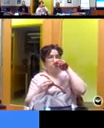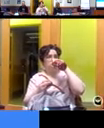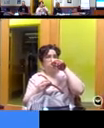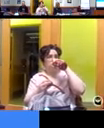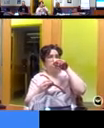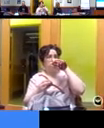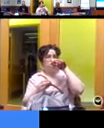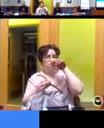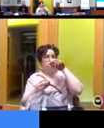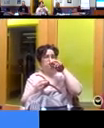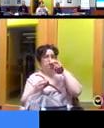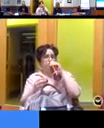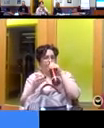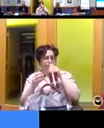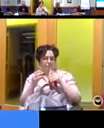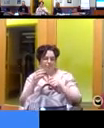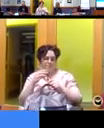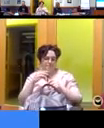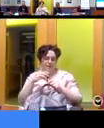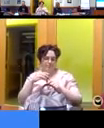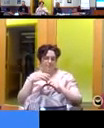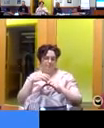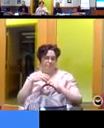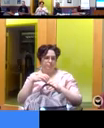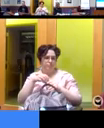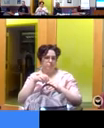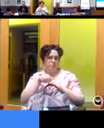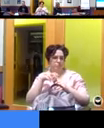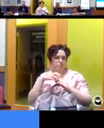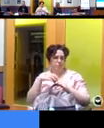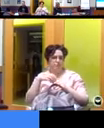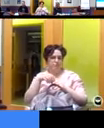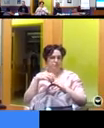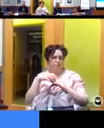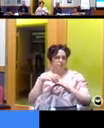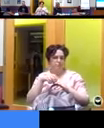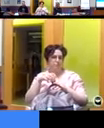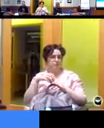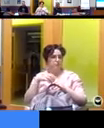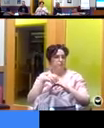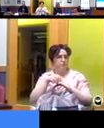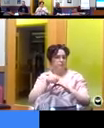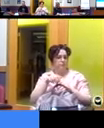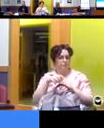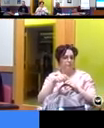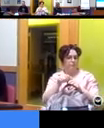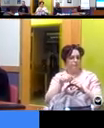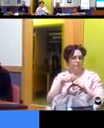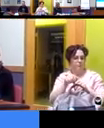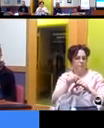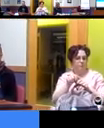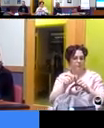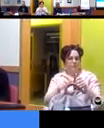fee is $500. And then if grant funding is needed, we discuss that to help offset the